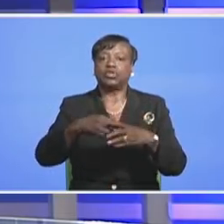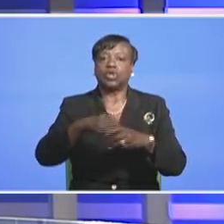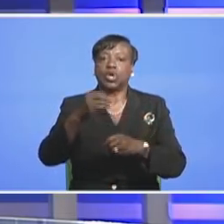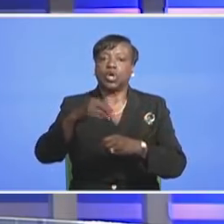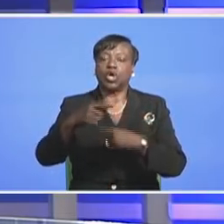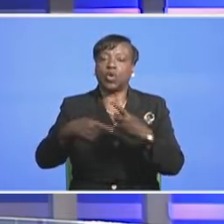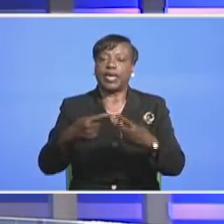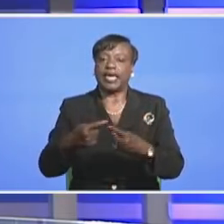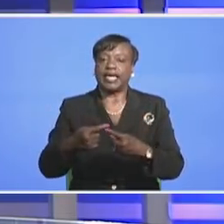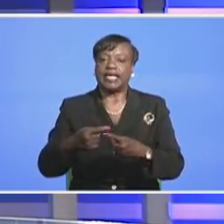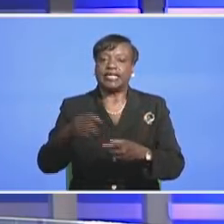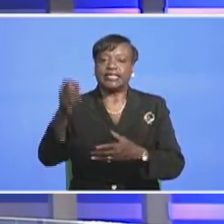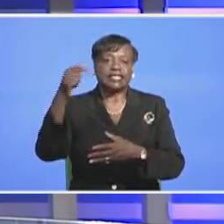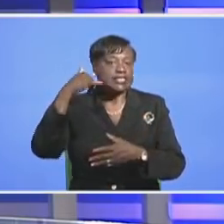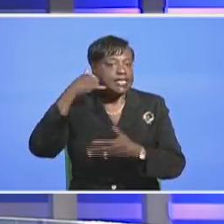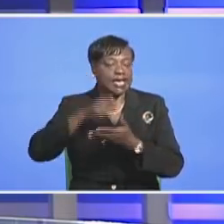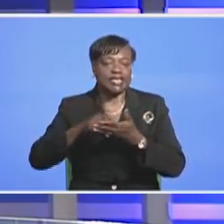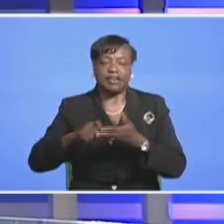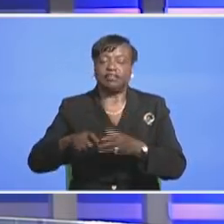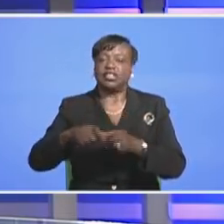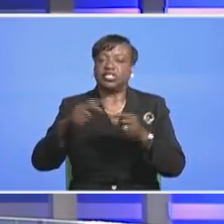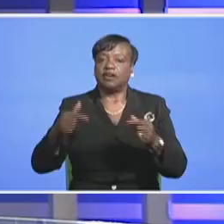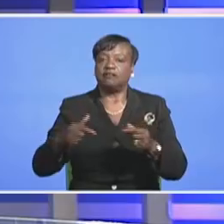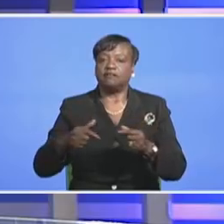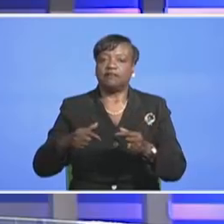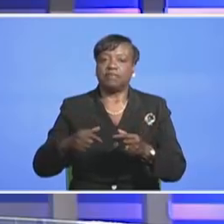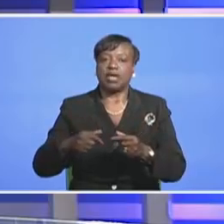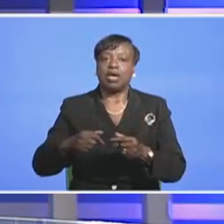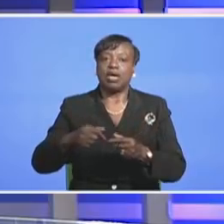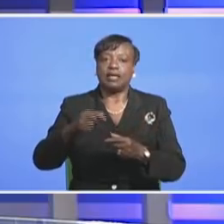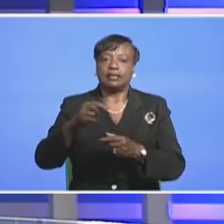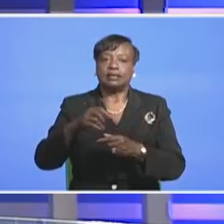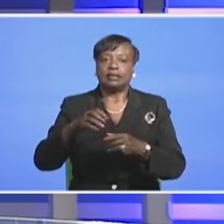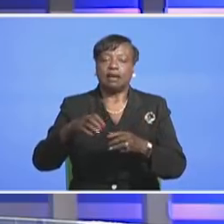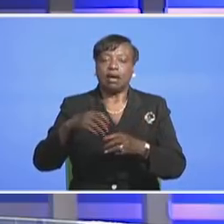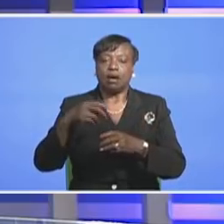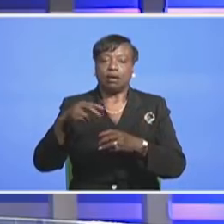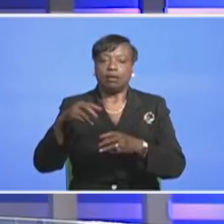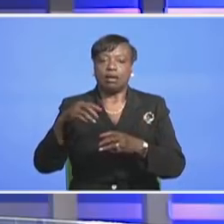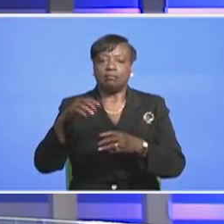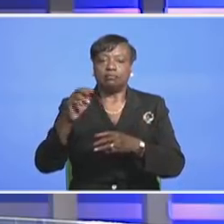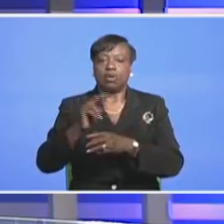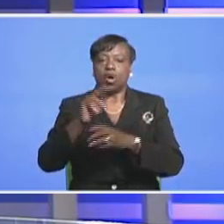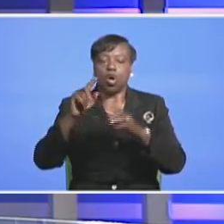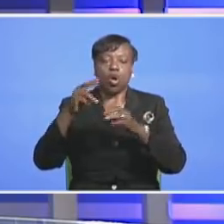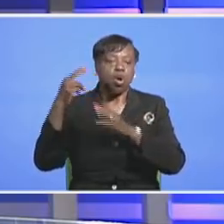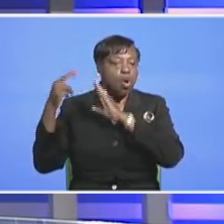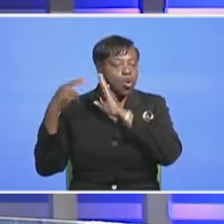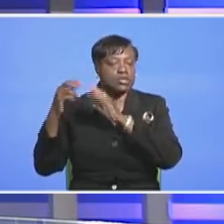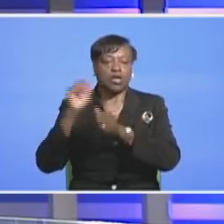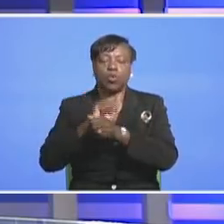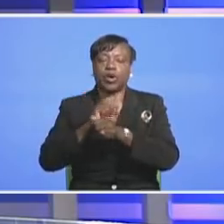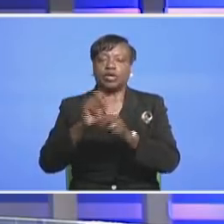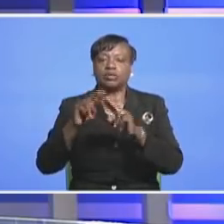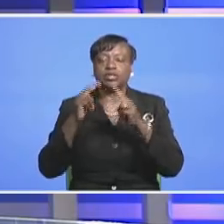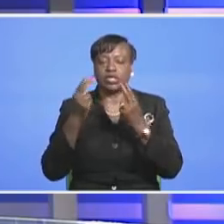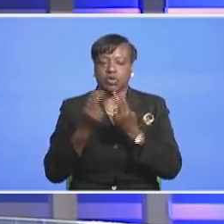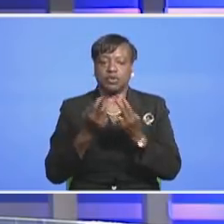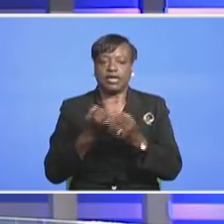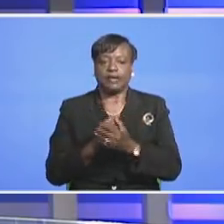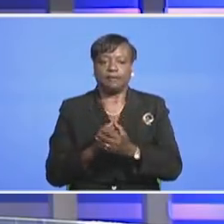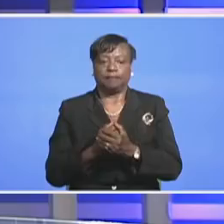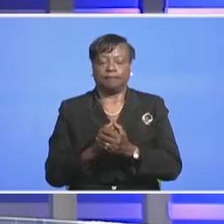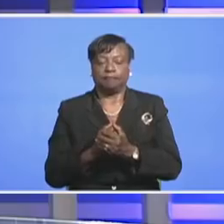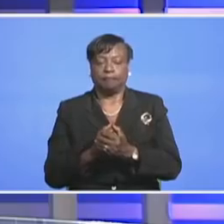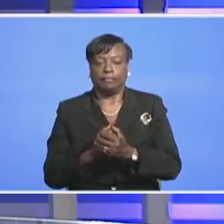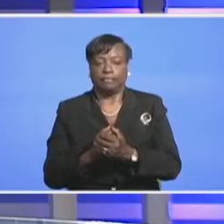the Bahamas Hotel Catering and Allied Workers Union. Again, that message will air immediately following the national newscast. It'll be